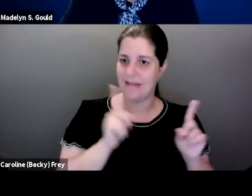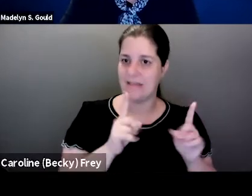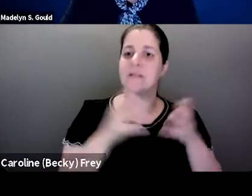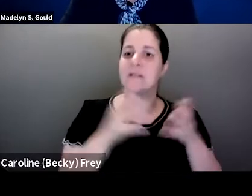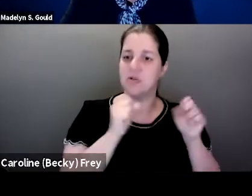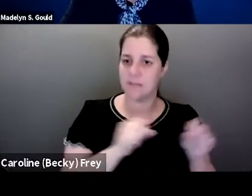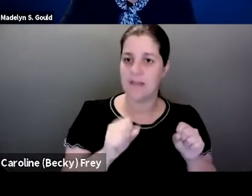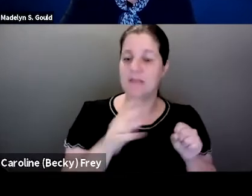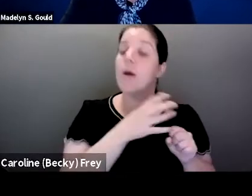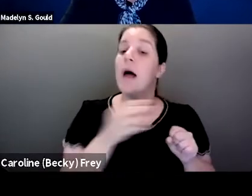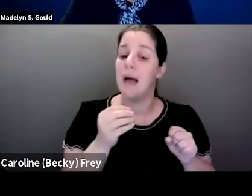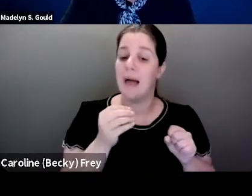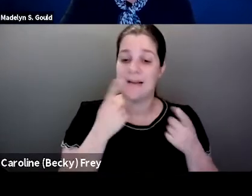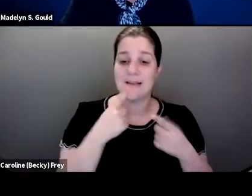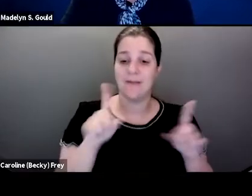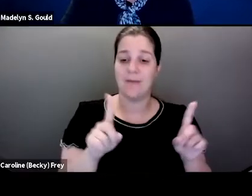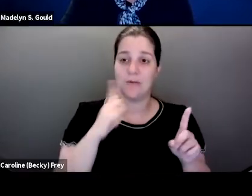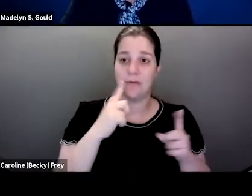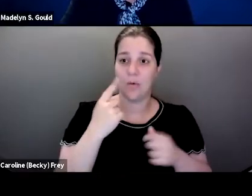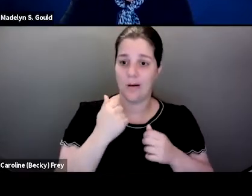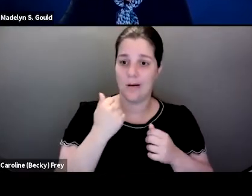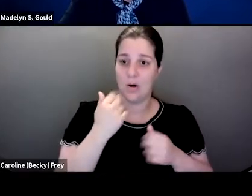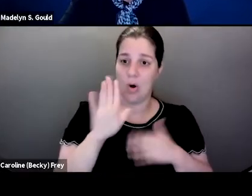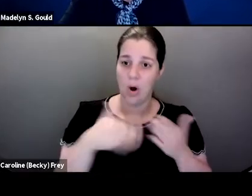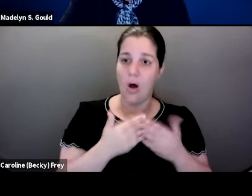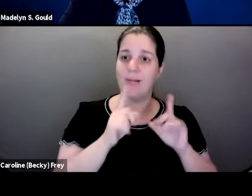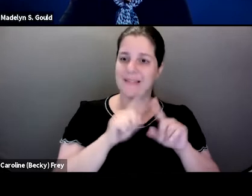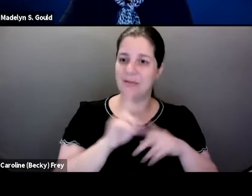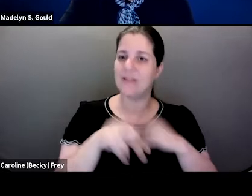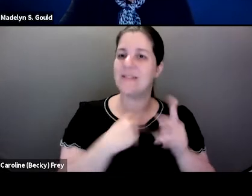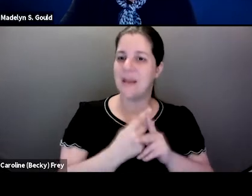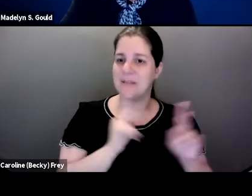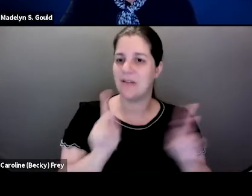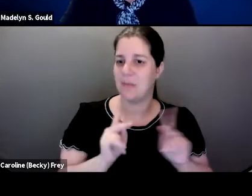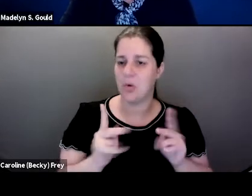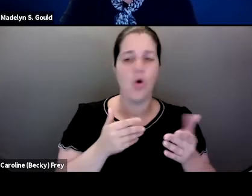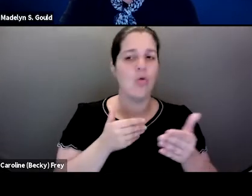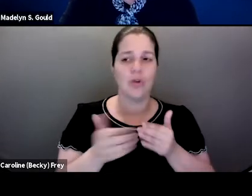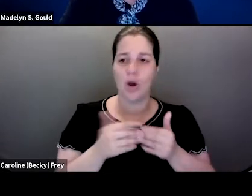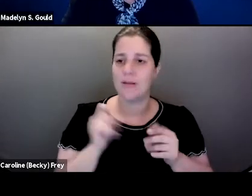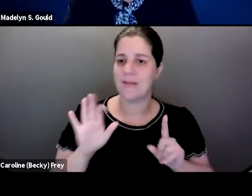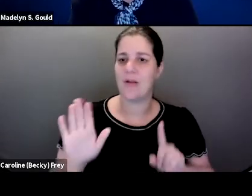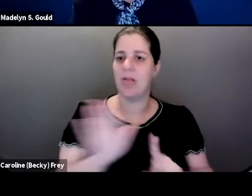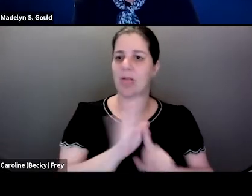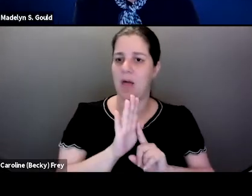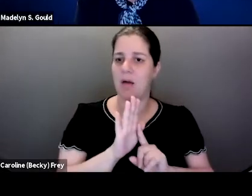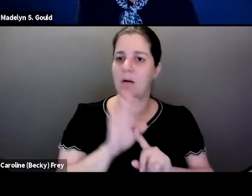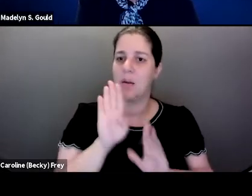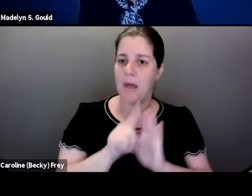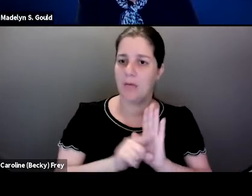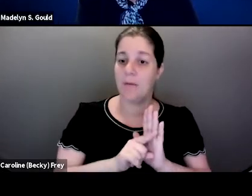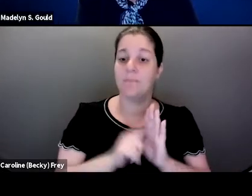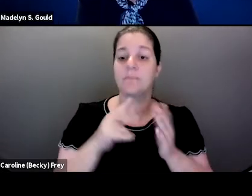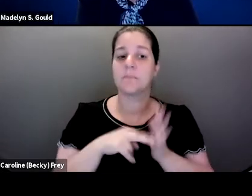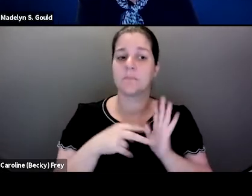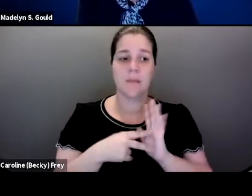as effective for every different type of, person, no matter what their background. And so thank